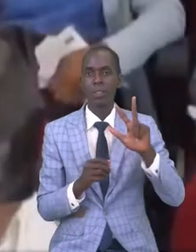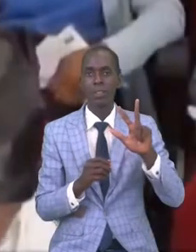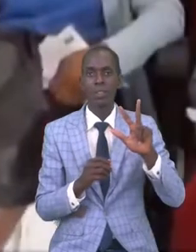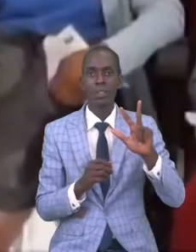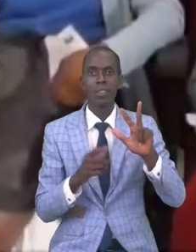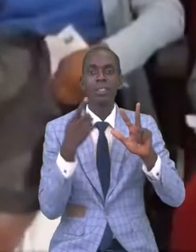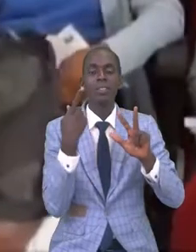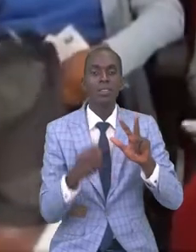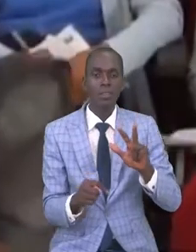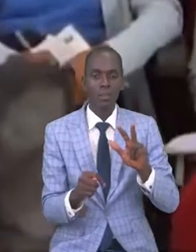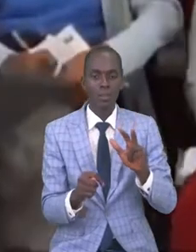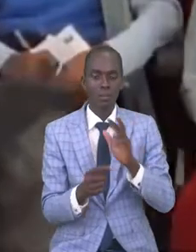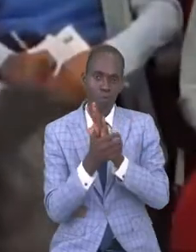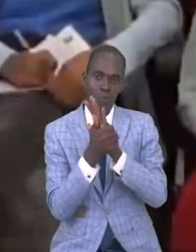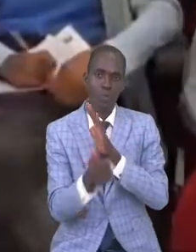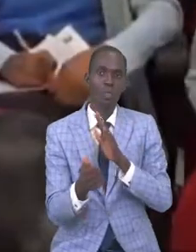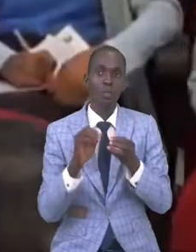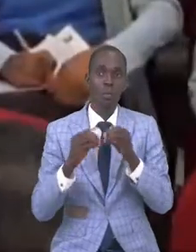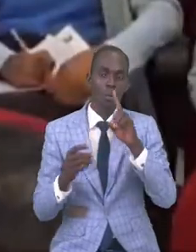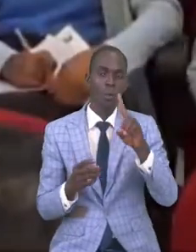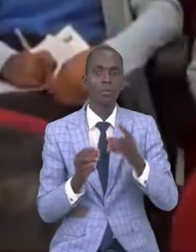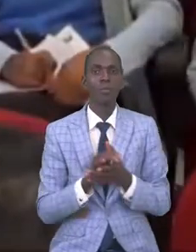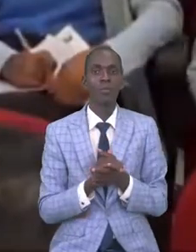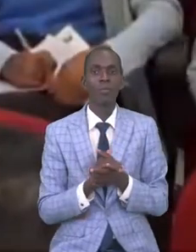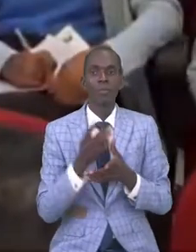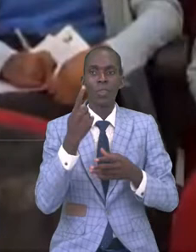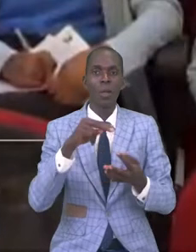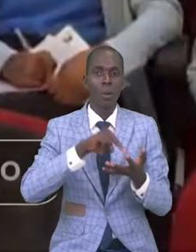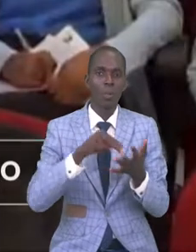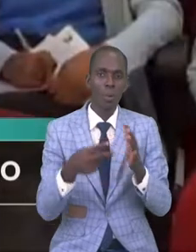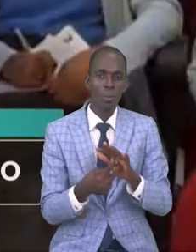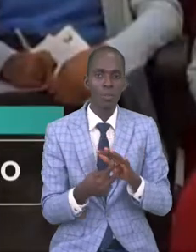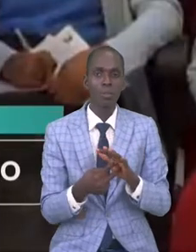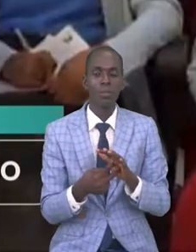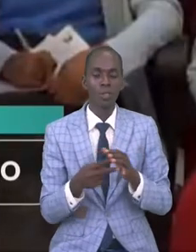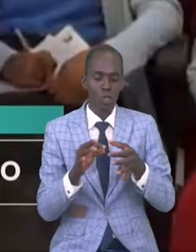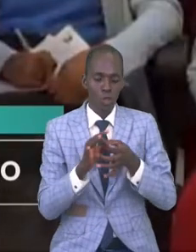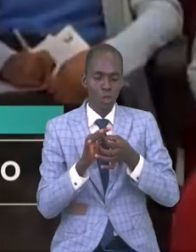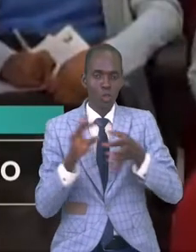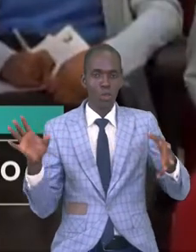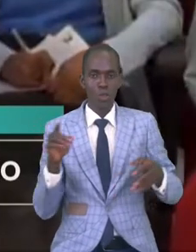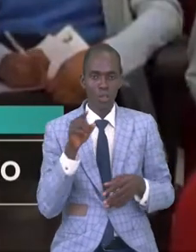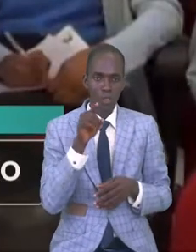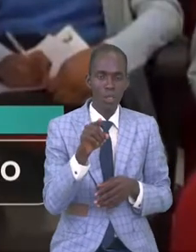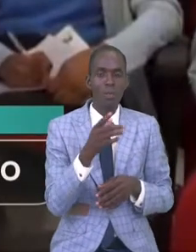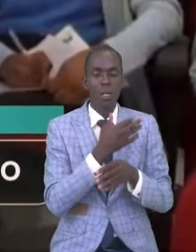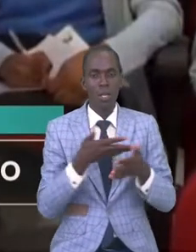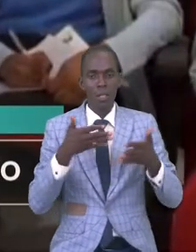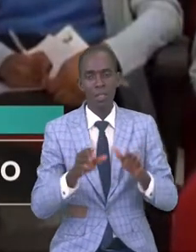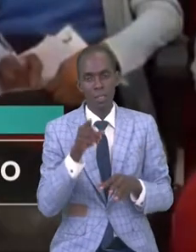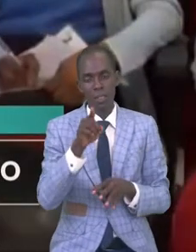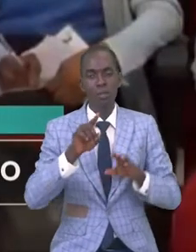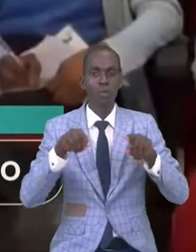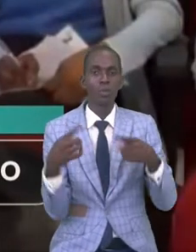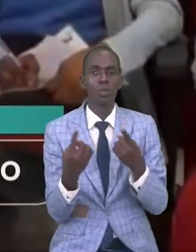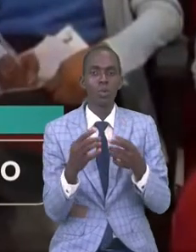the potential. Number one, the purpose. Loose him and let him go.